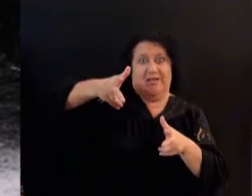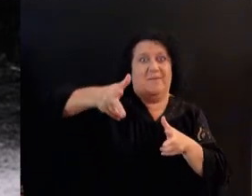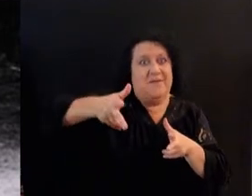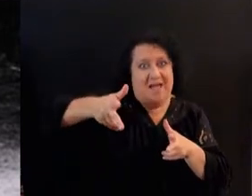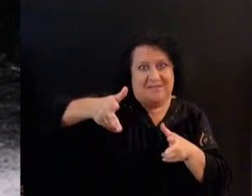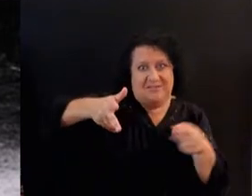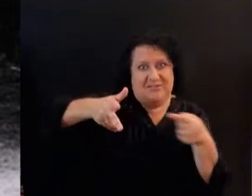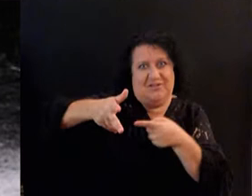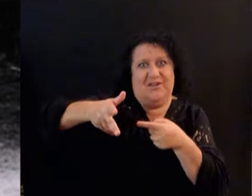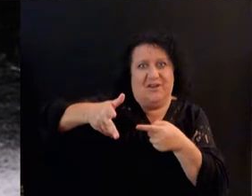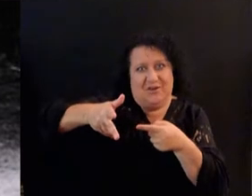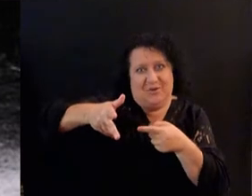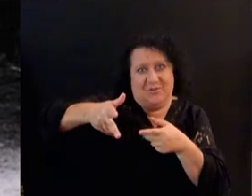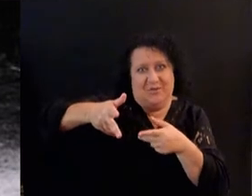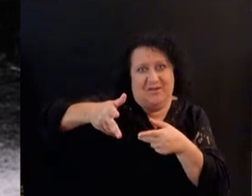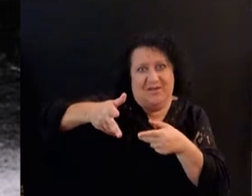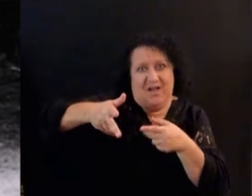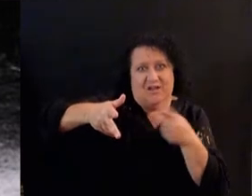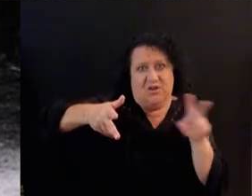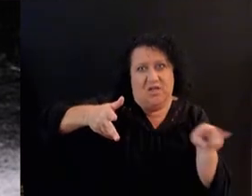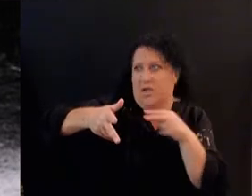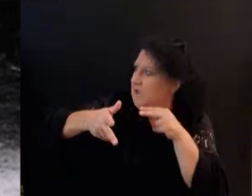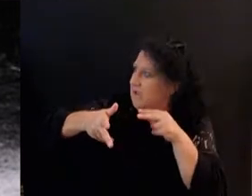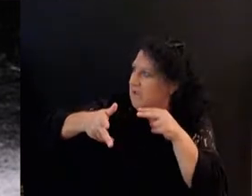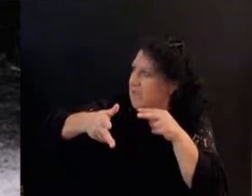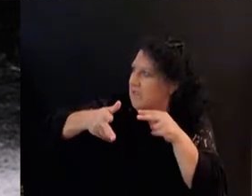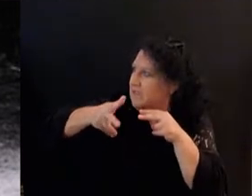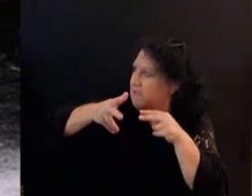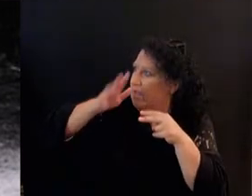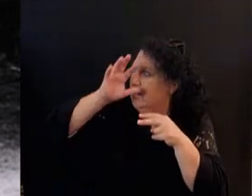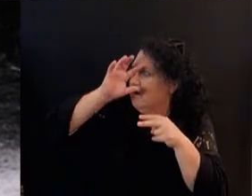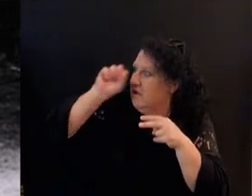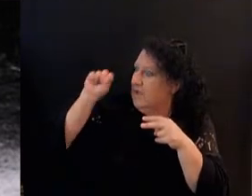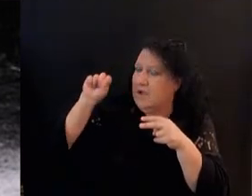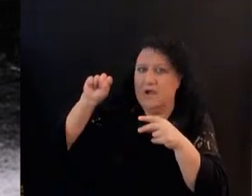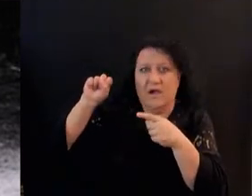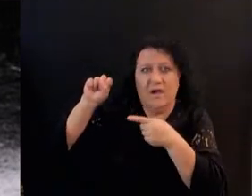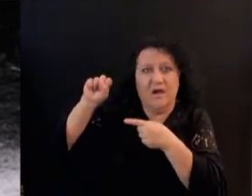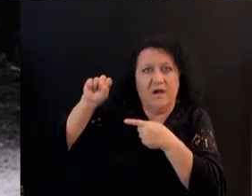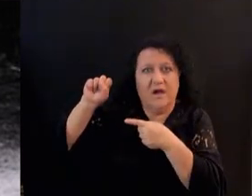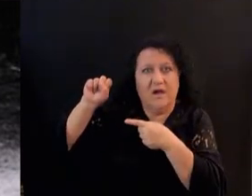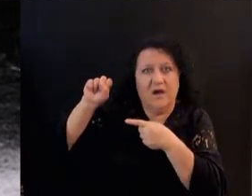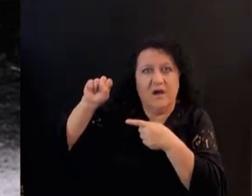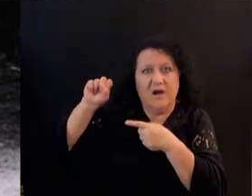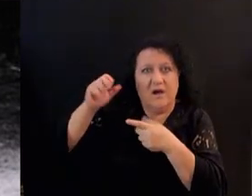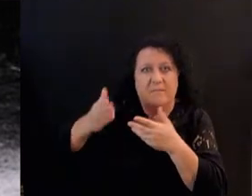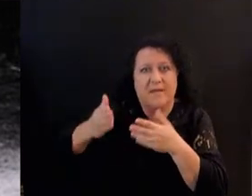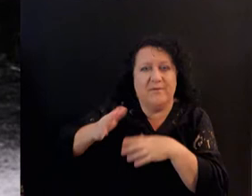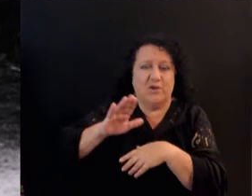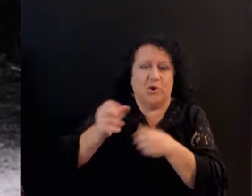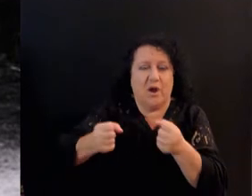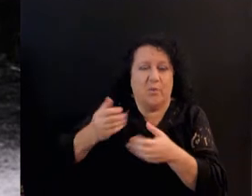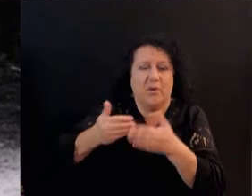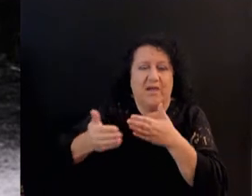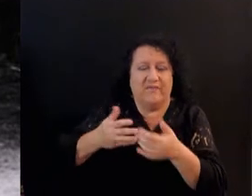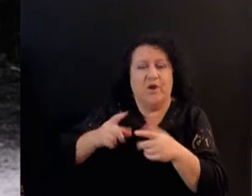And all of a sudden, you're like, what in the world? And now you're looking at, you know, could be your car, could be whatever, but you're